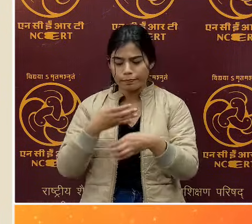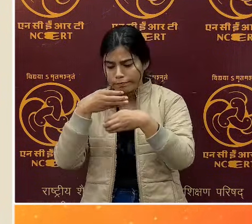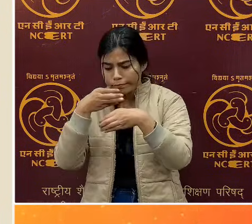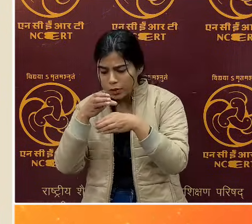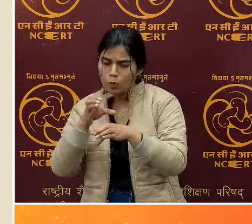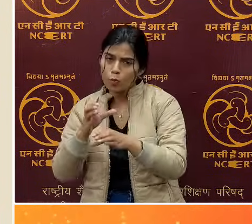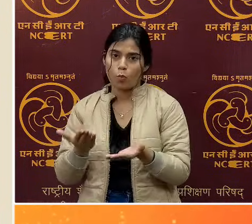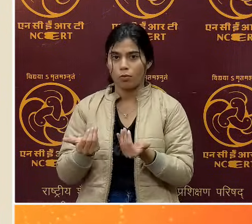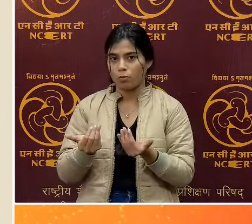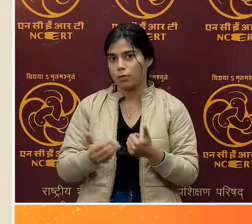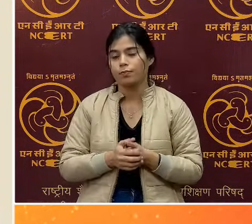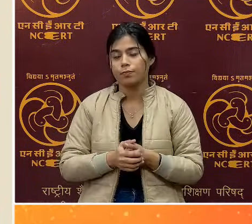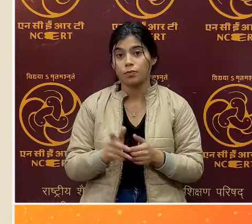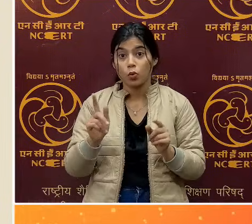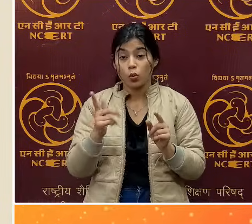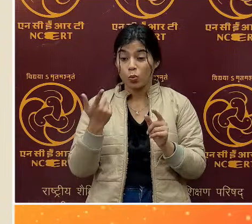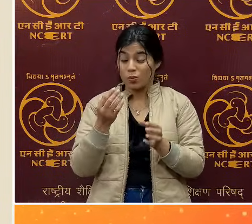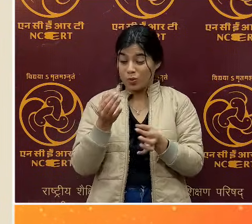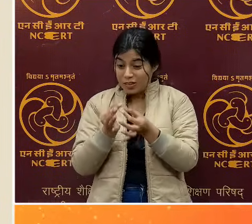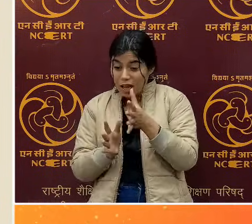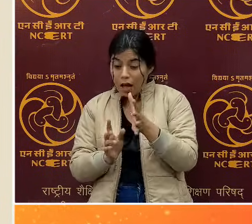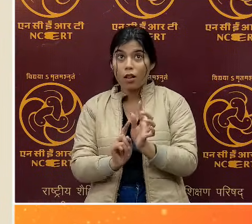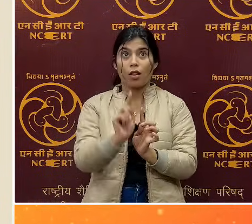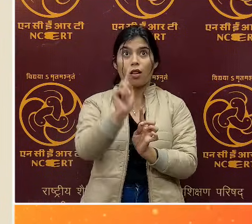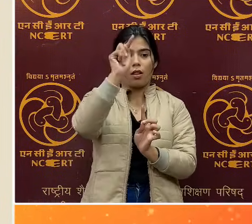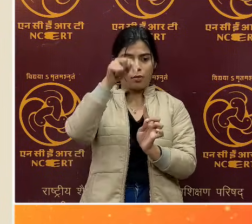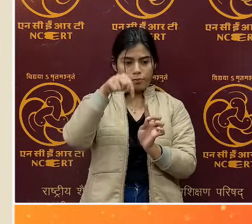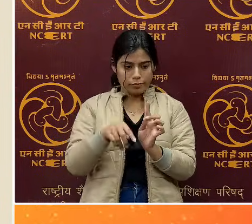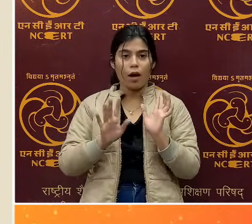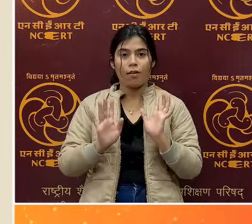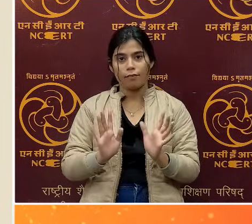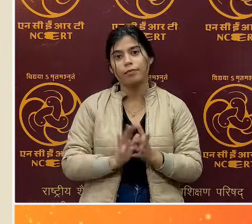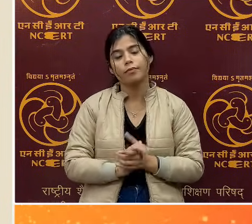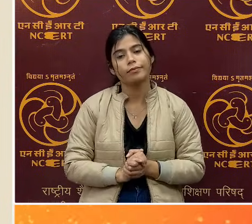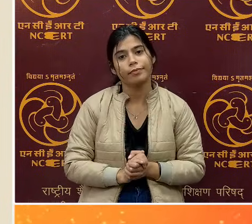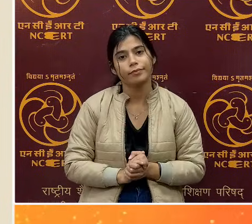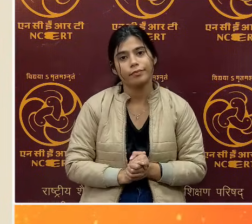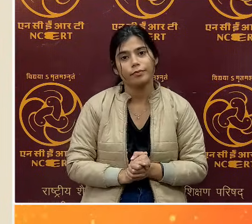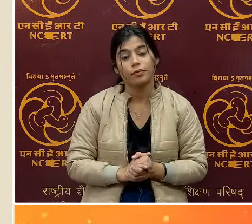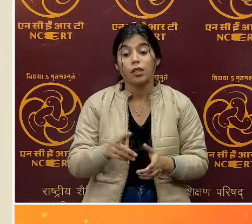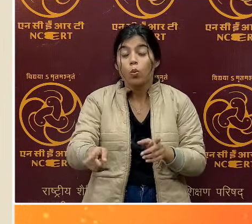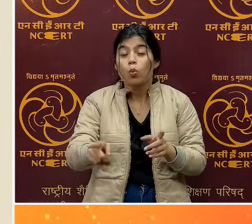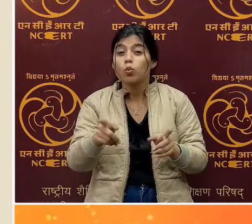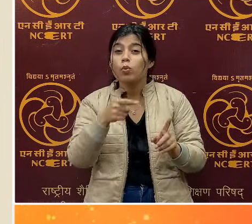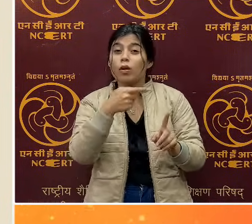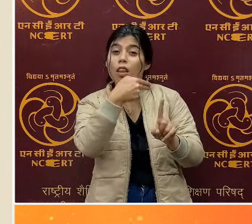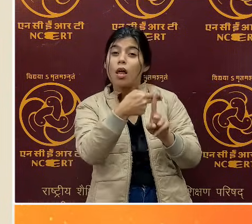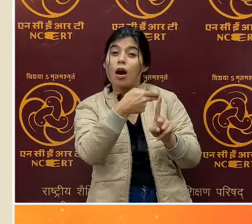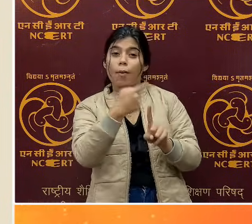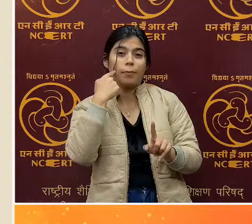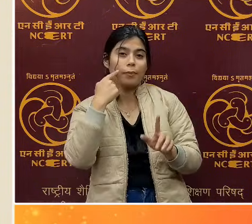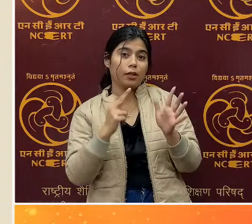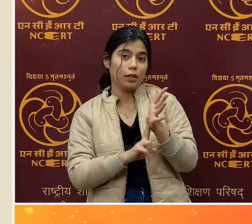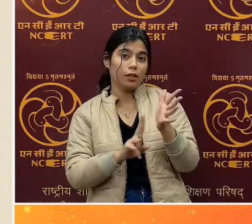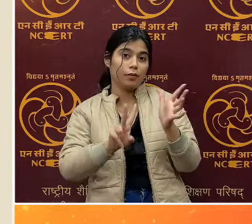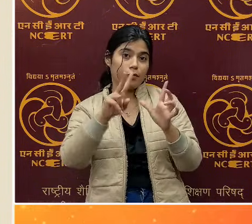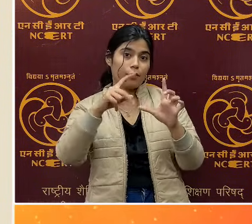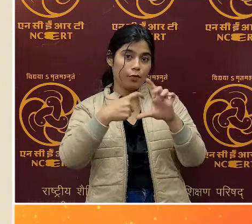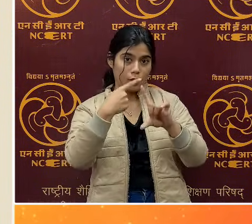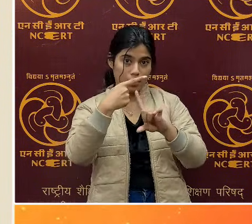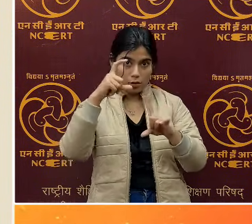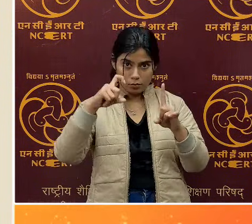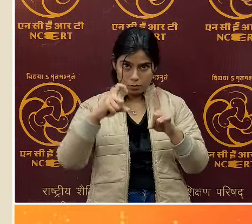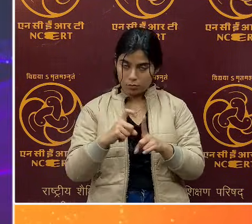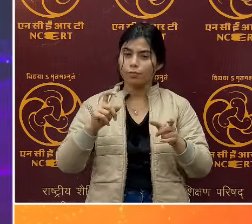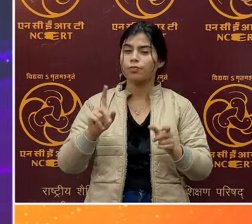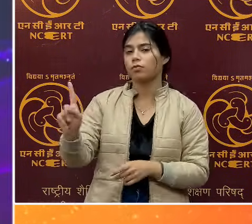candle flame is upside down. Yes, right. Yes, so that's an inverted image that we are getting in here. Okay, so